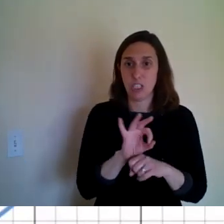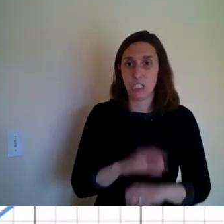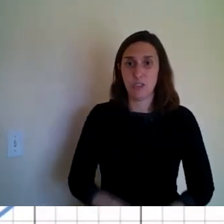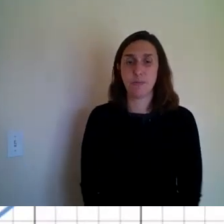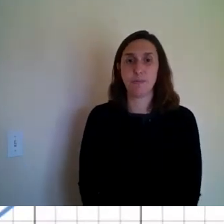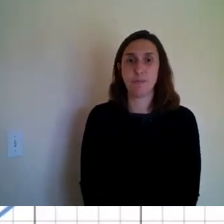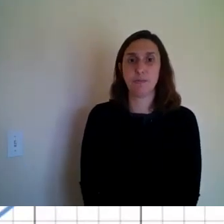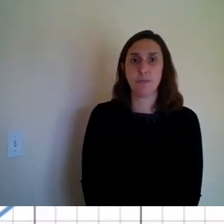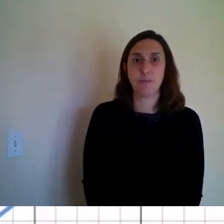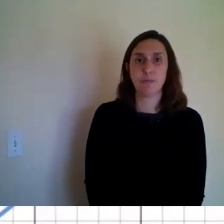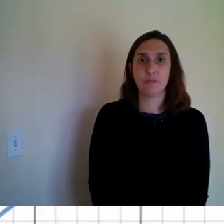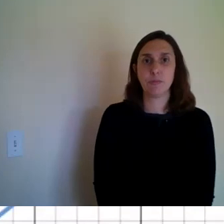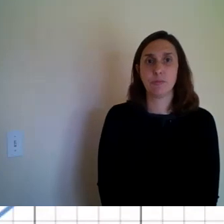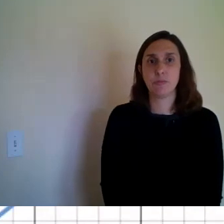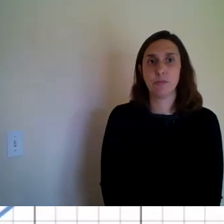Yeah.